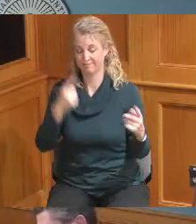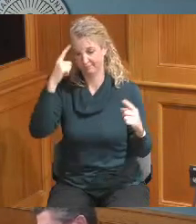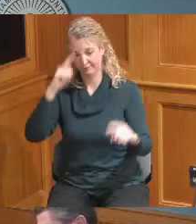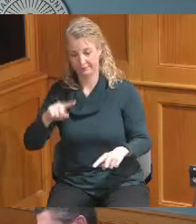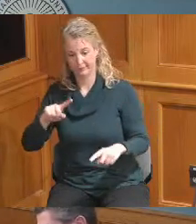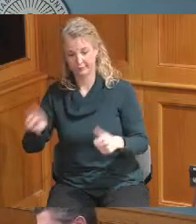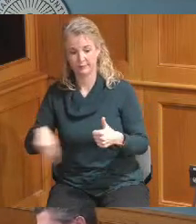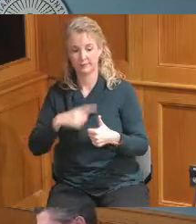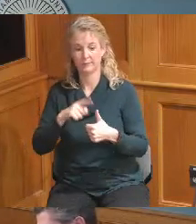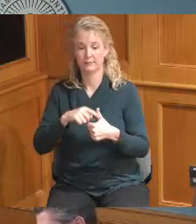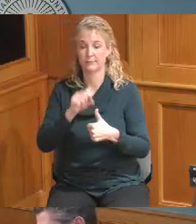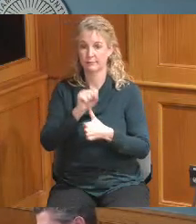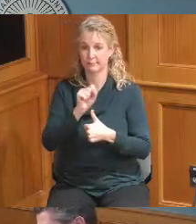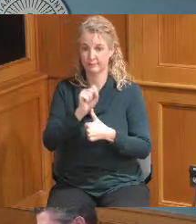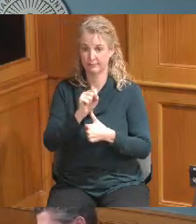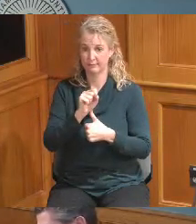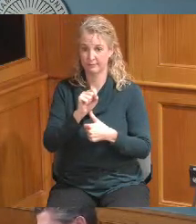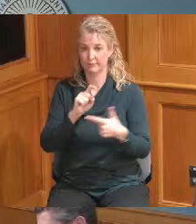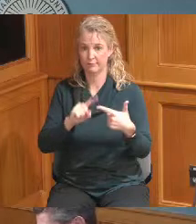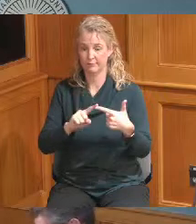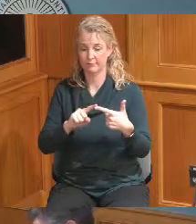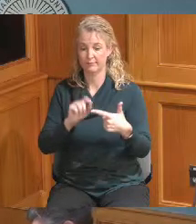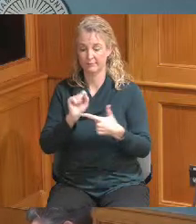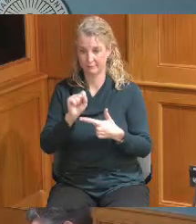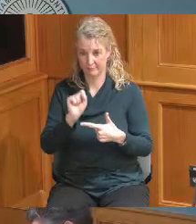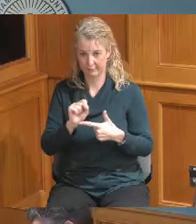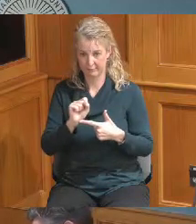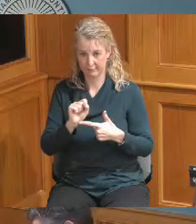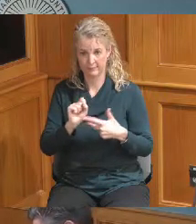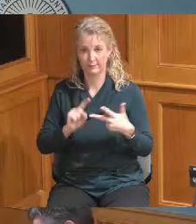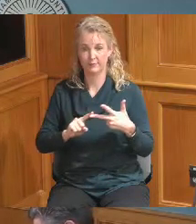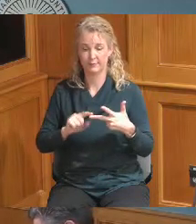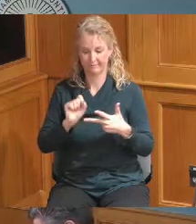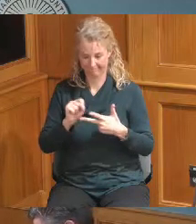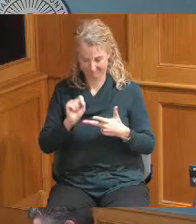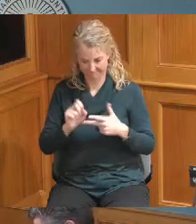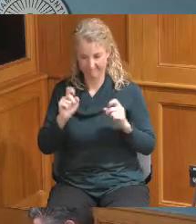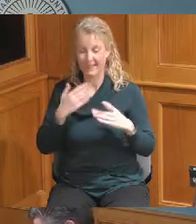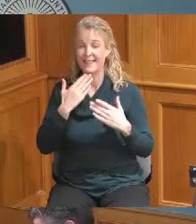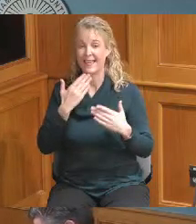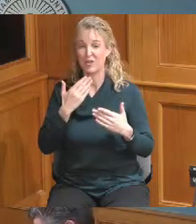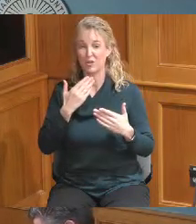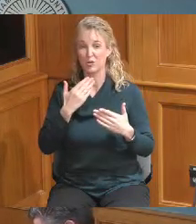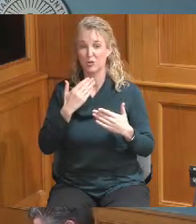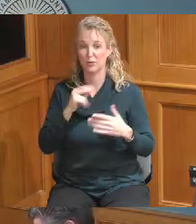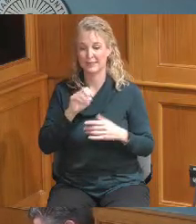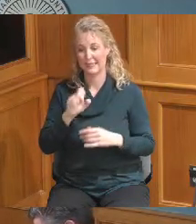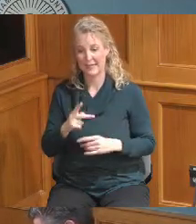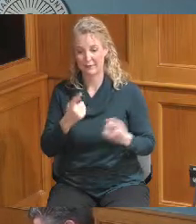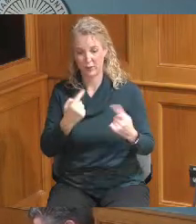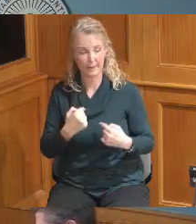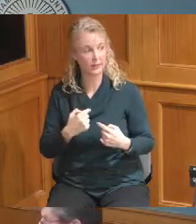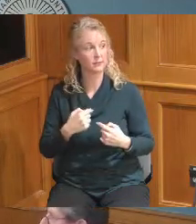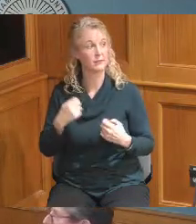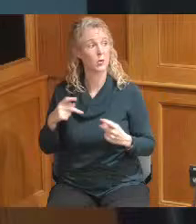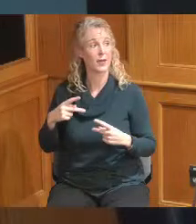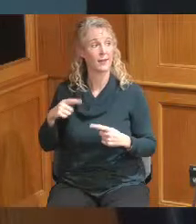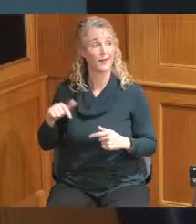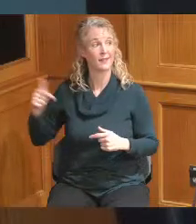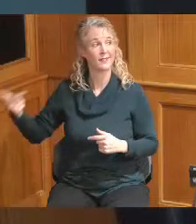Second. Commissioner Dreehouse? Yes. Commissioner Summer Dumas? Yes. Commissioner Reese? Yes. Thank you. Thanks for being here, Nick. Appreciate it. All right,